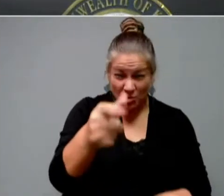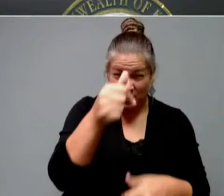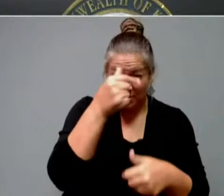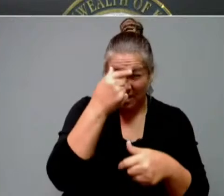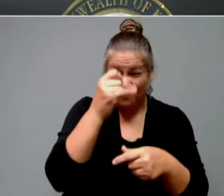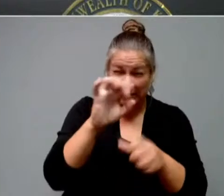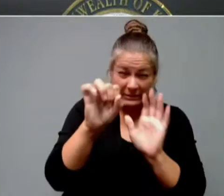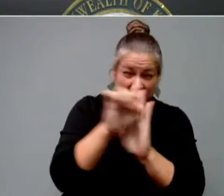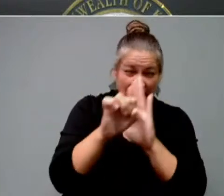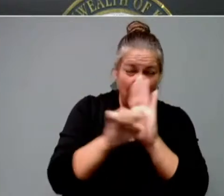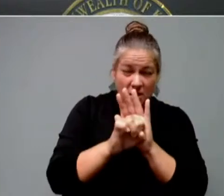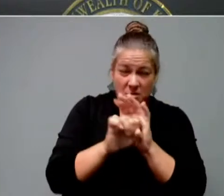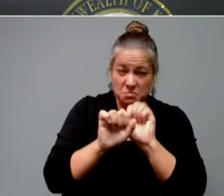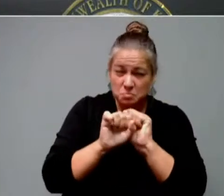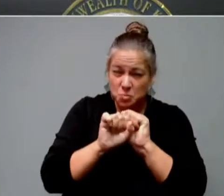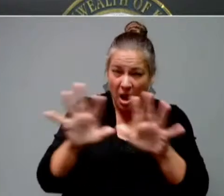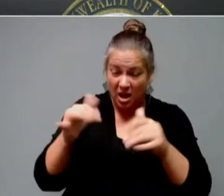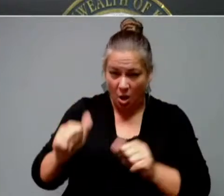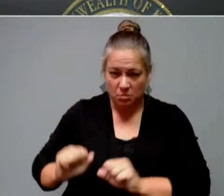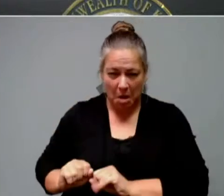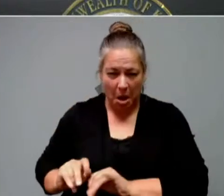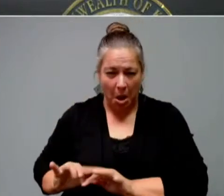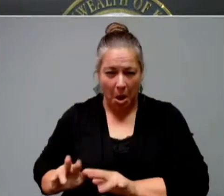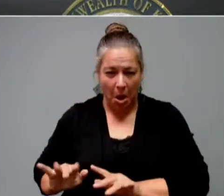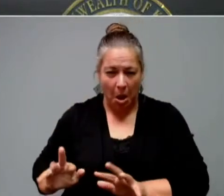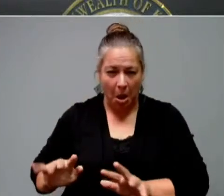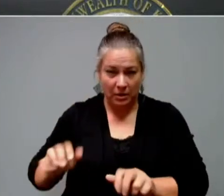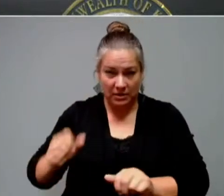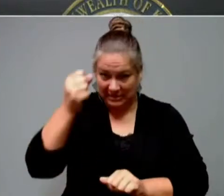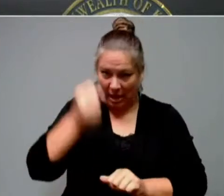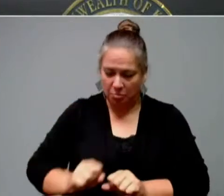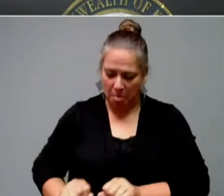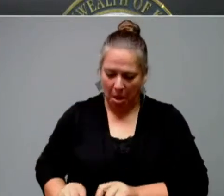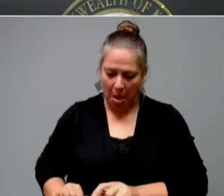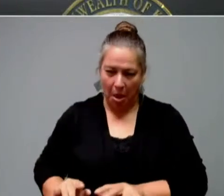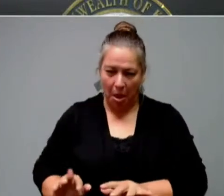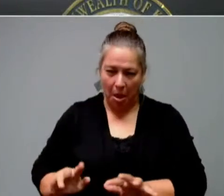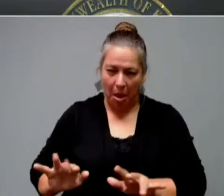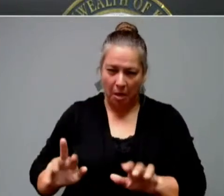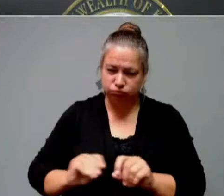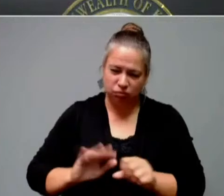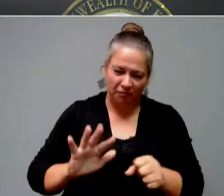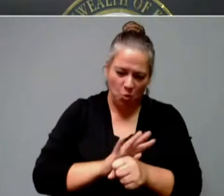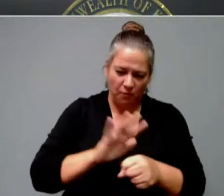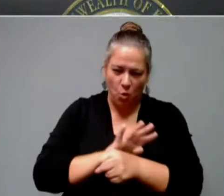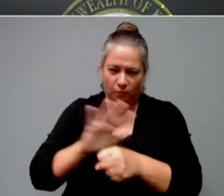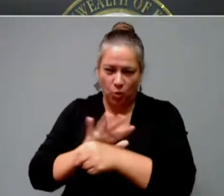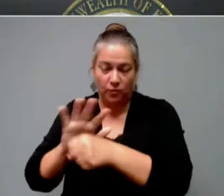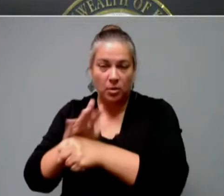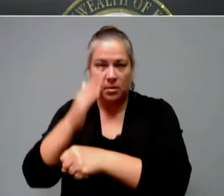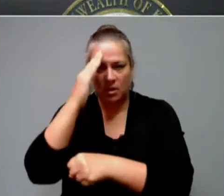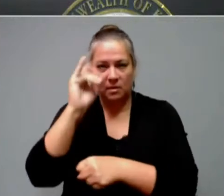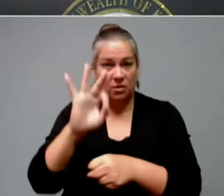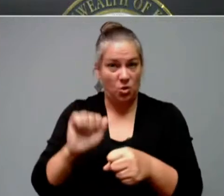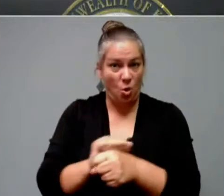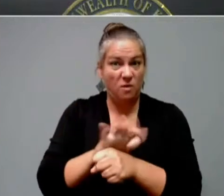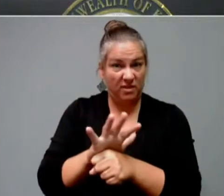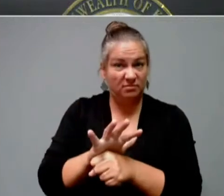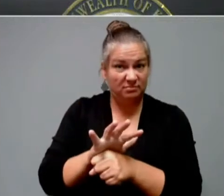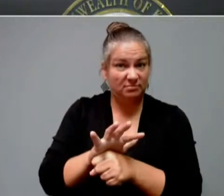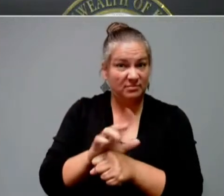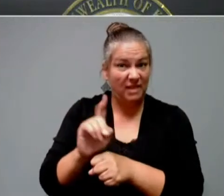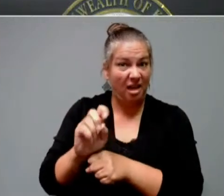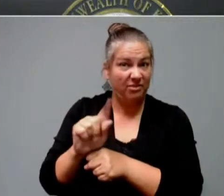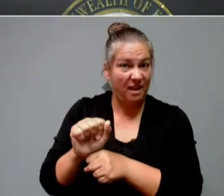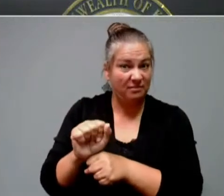we are seeing this in every state to our south. Folks, when the ICU fills up because of COVID, primarily with